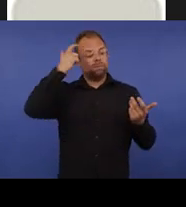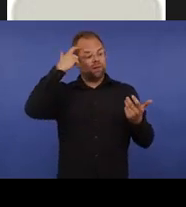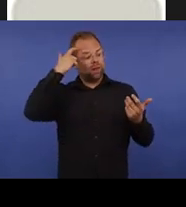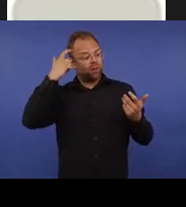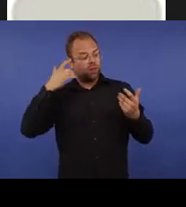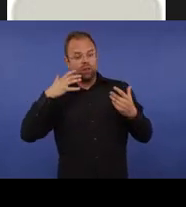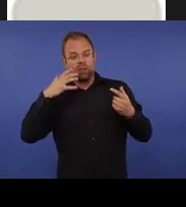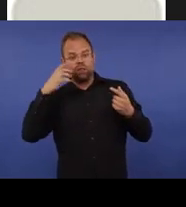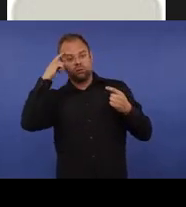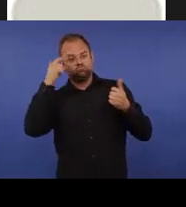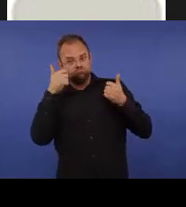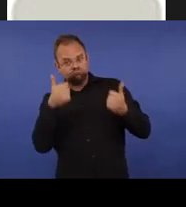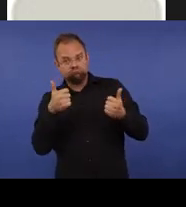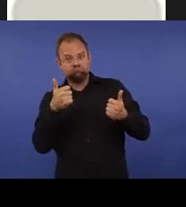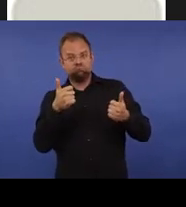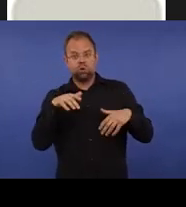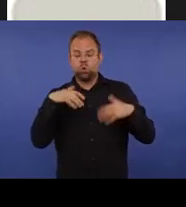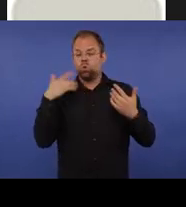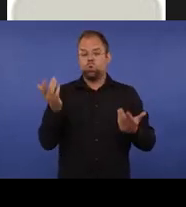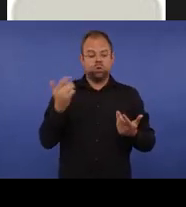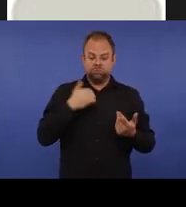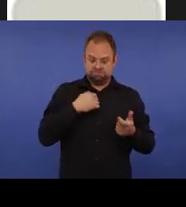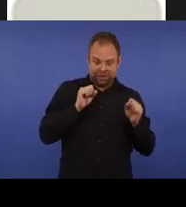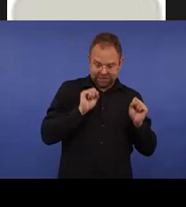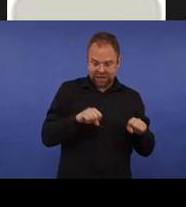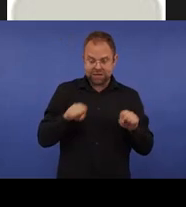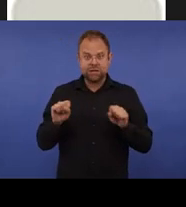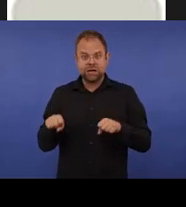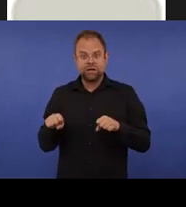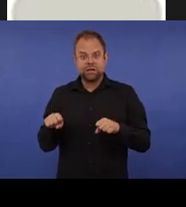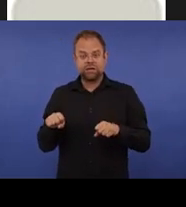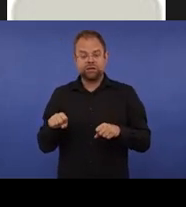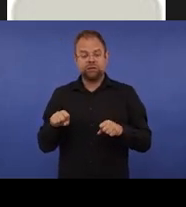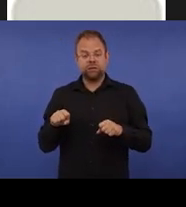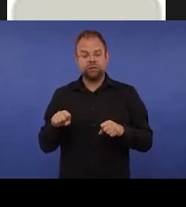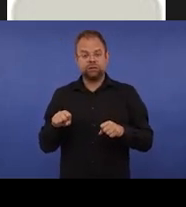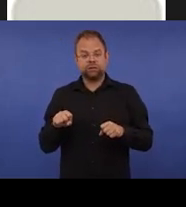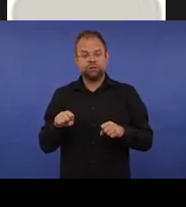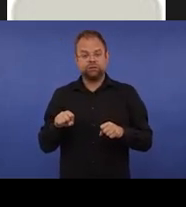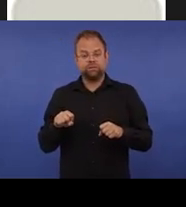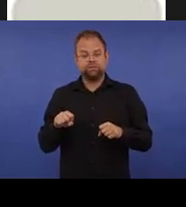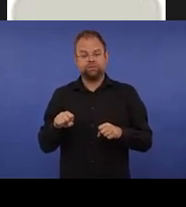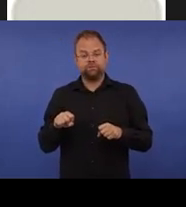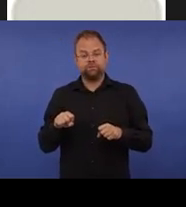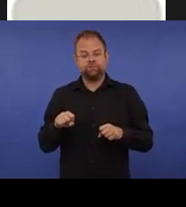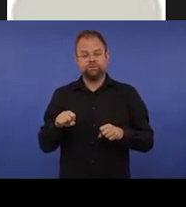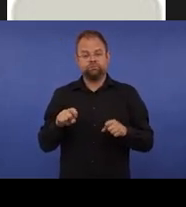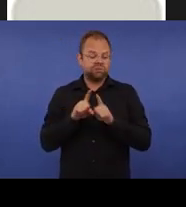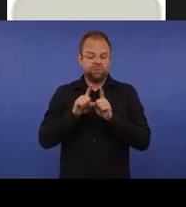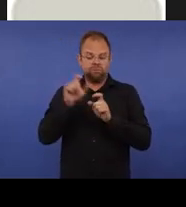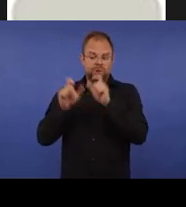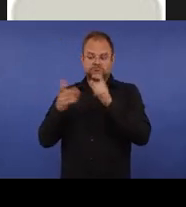cerebral palsy people, spinal cord injury people, or muscular dystrophy, or intellectual disability, and that kind of